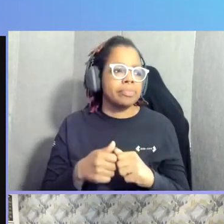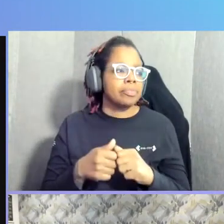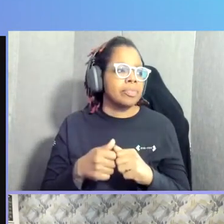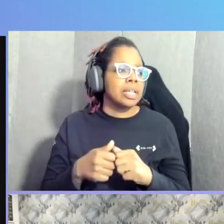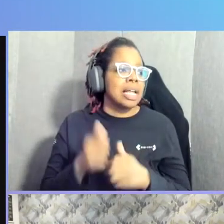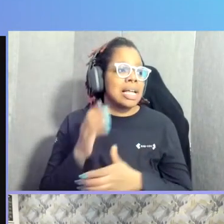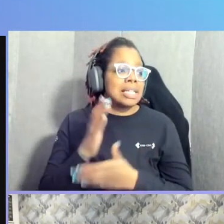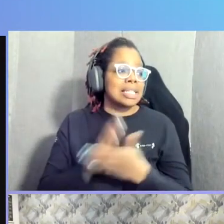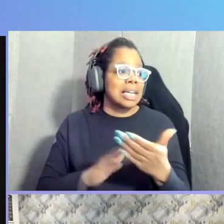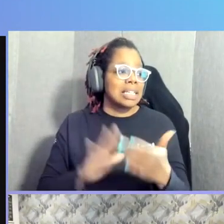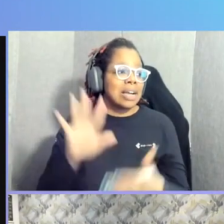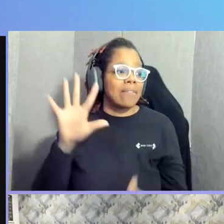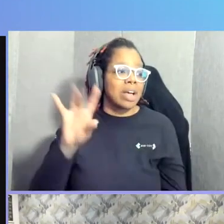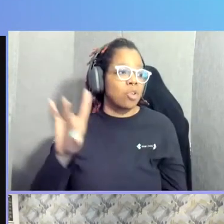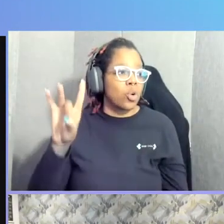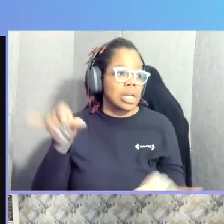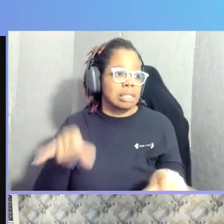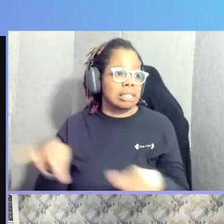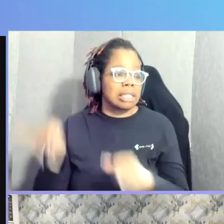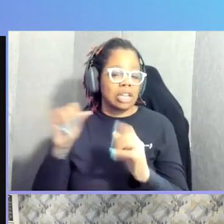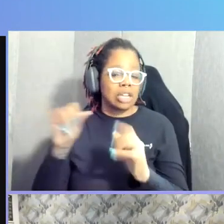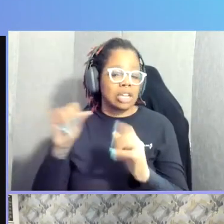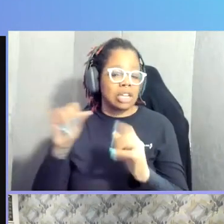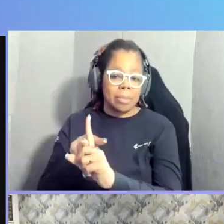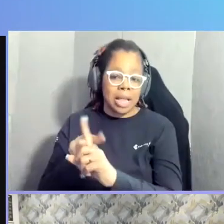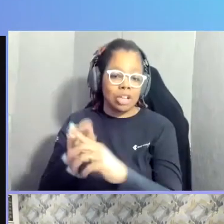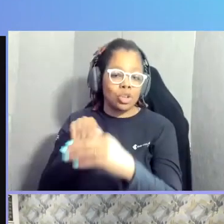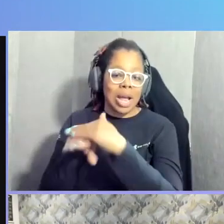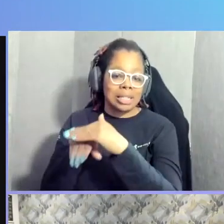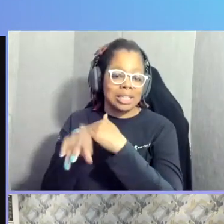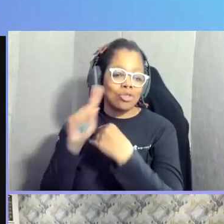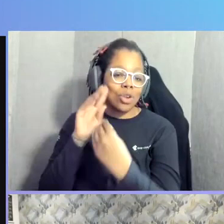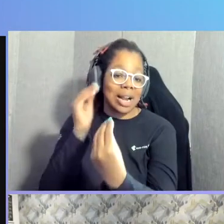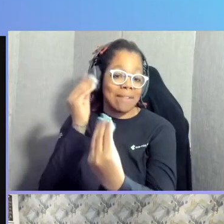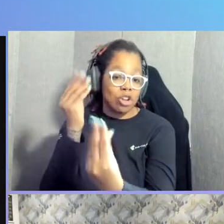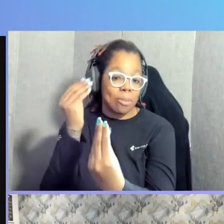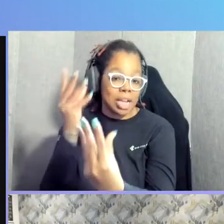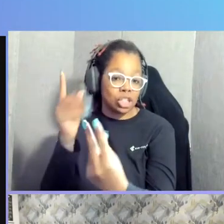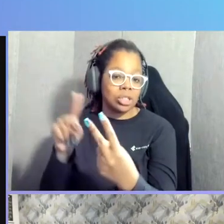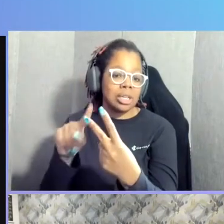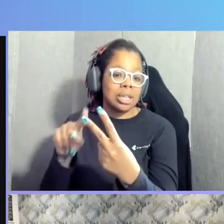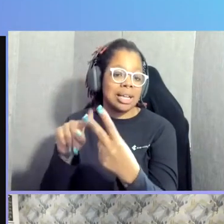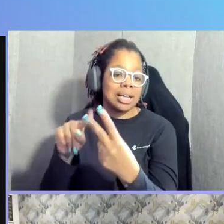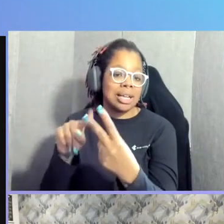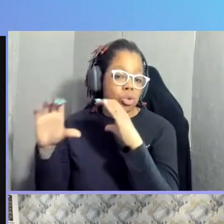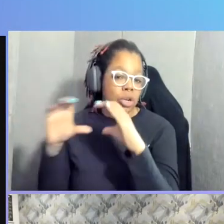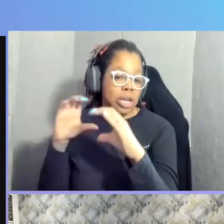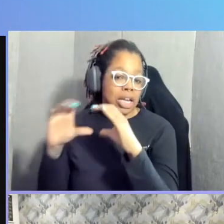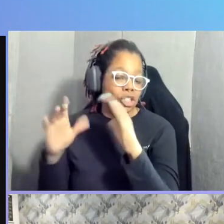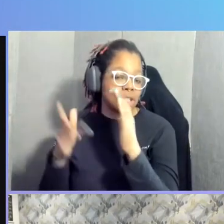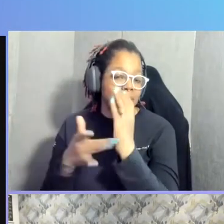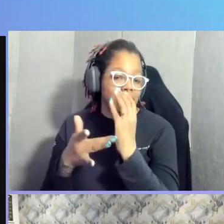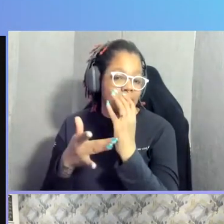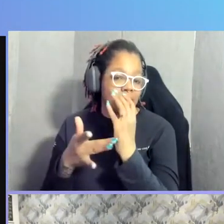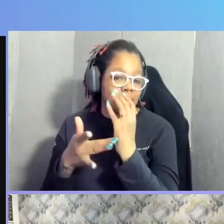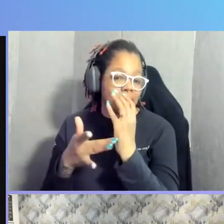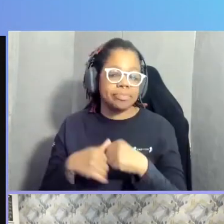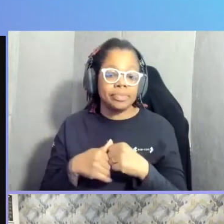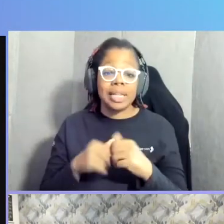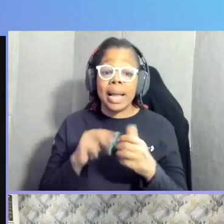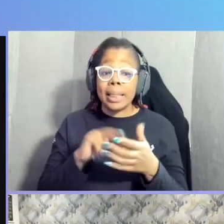Section 508 standards apply to the accessibility of information and communication technology.